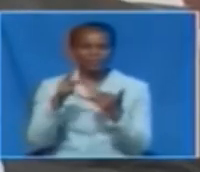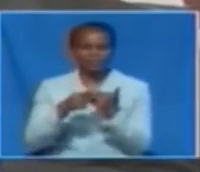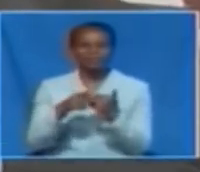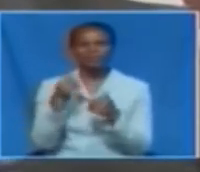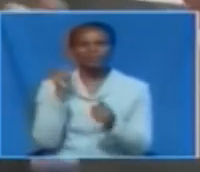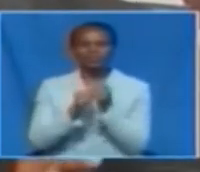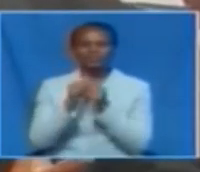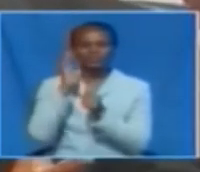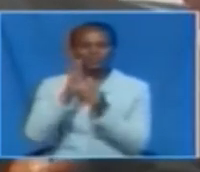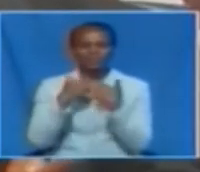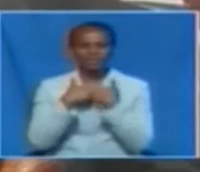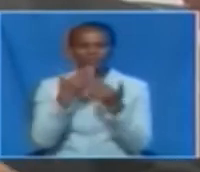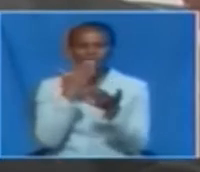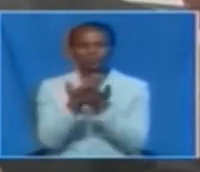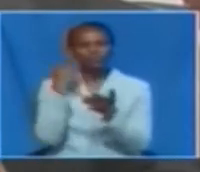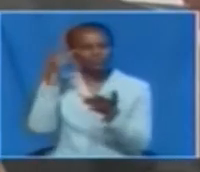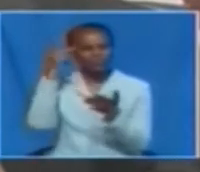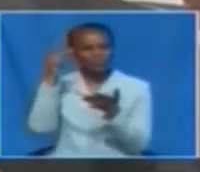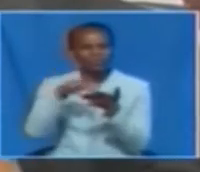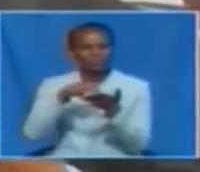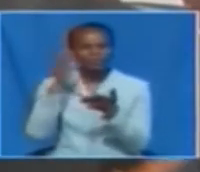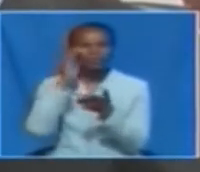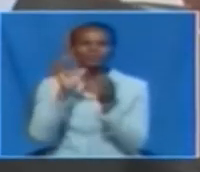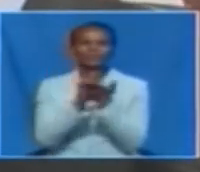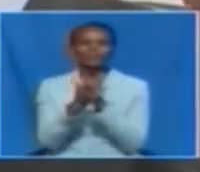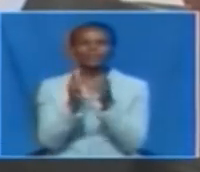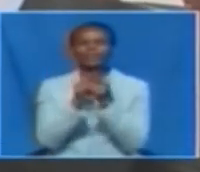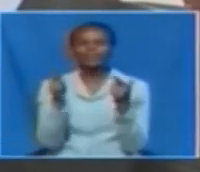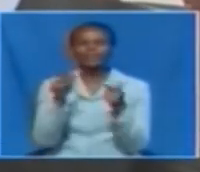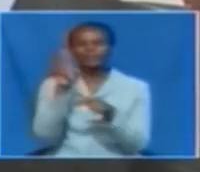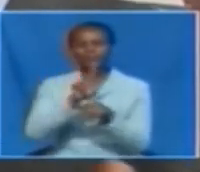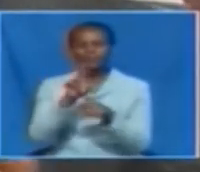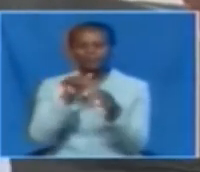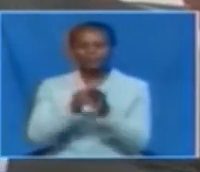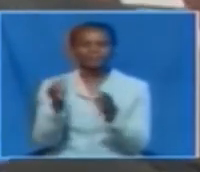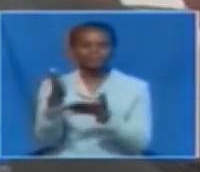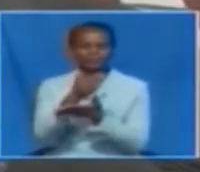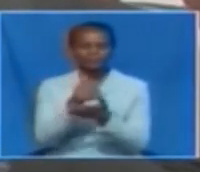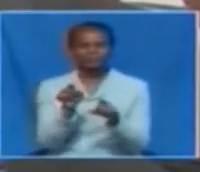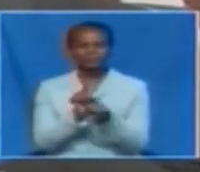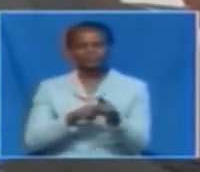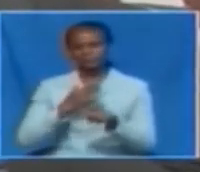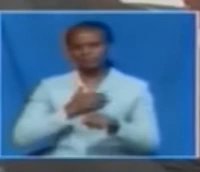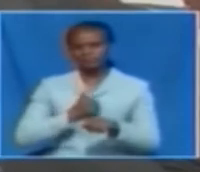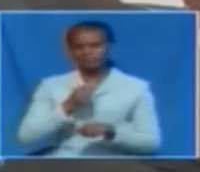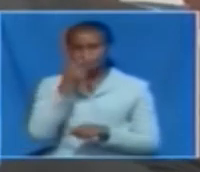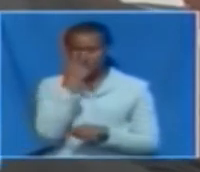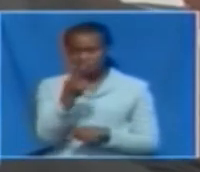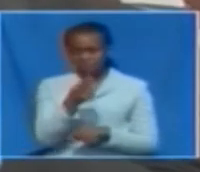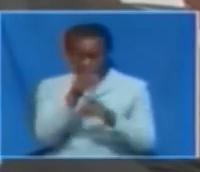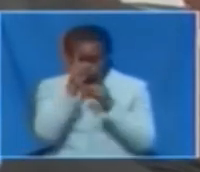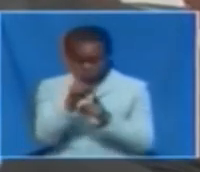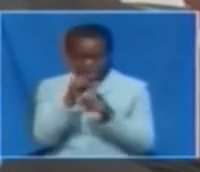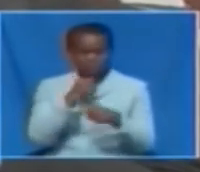only lead in a split political party will be huge, which could be used on the mobilization. And I think that when I look at the decision they